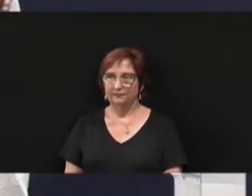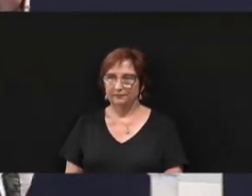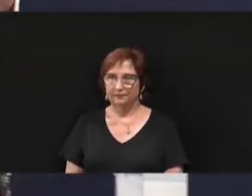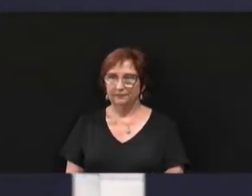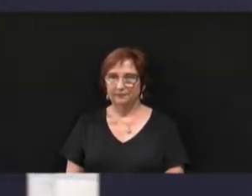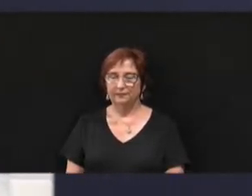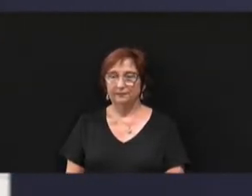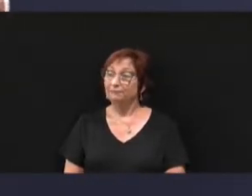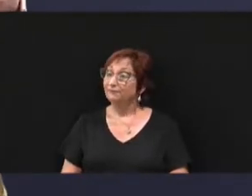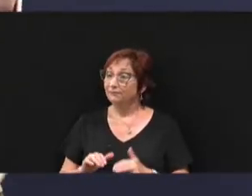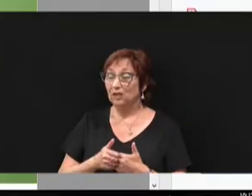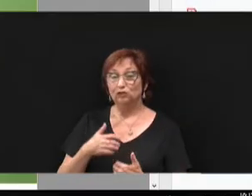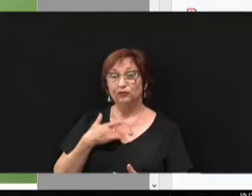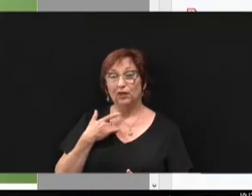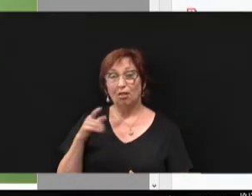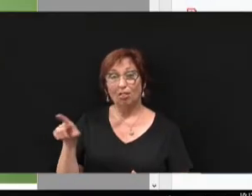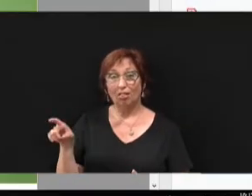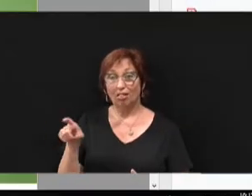How'd you feel?